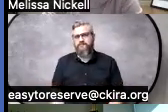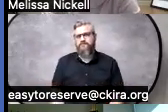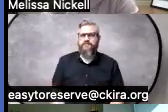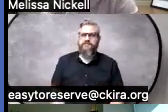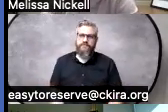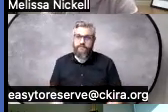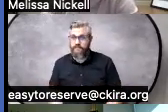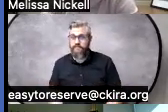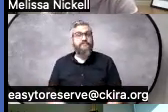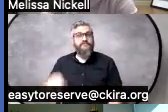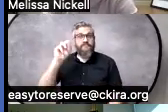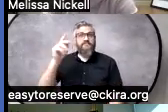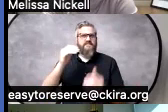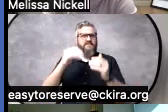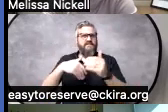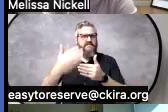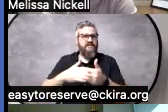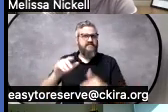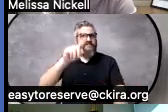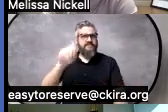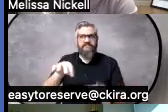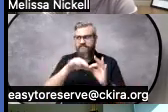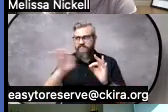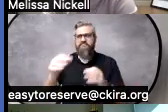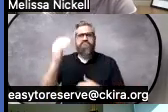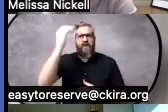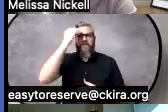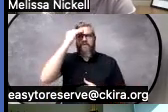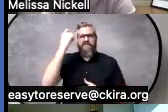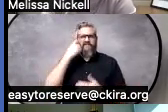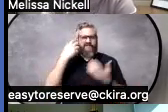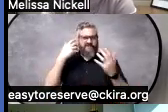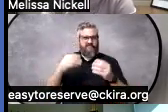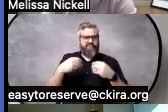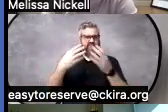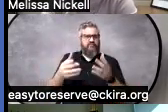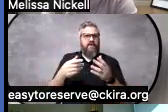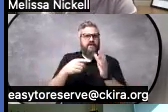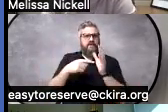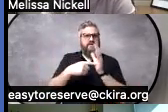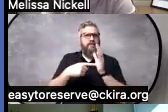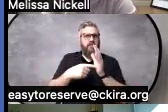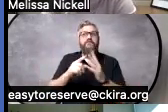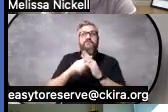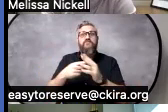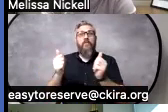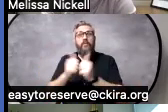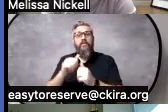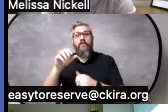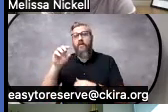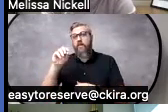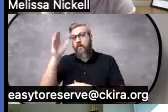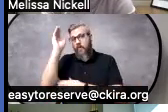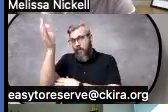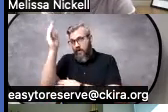Okay, the next question says, I know it was given as an example to start your oral presentation with statistical data, but